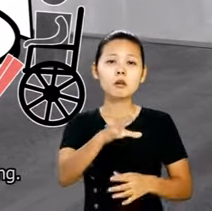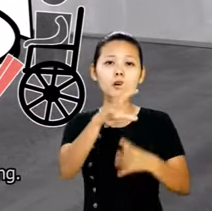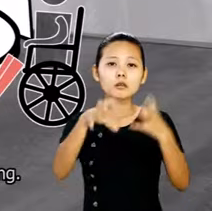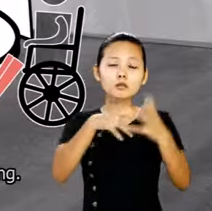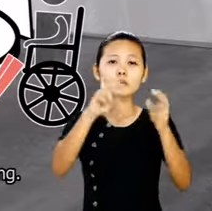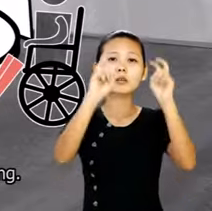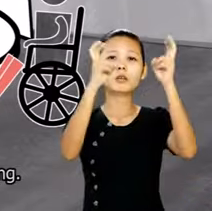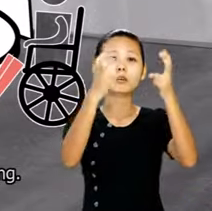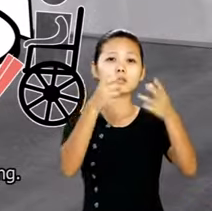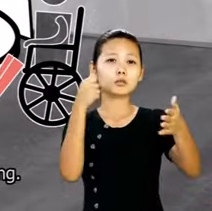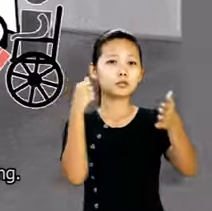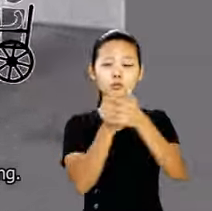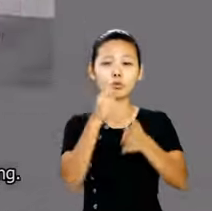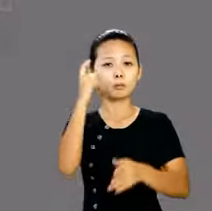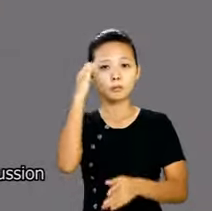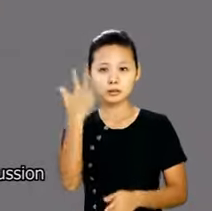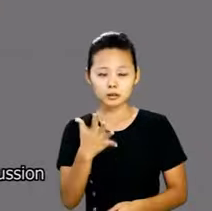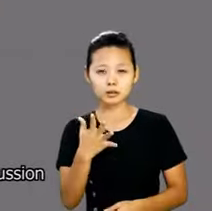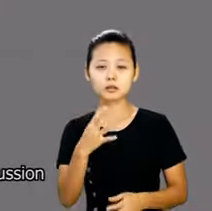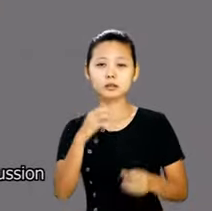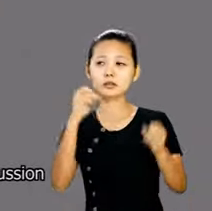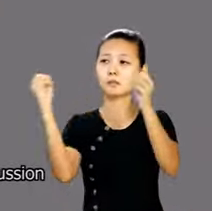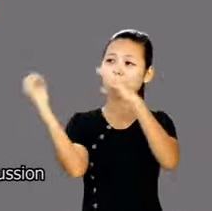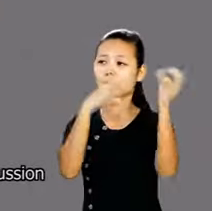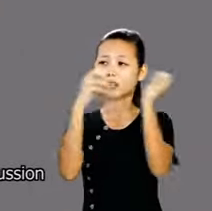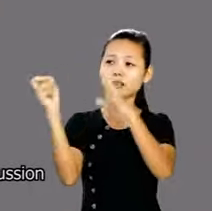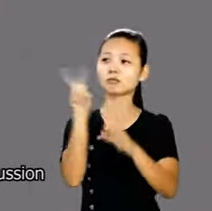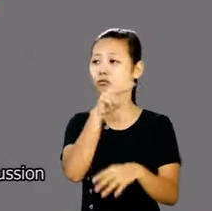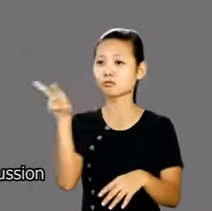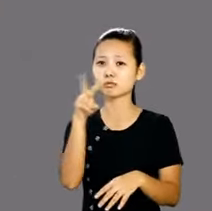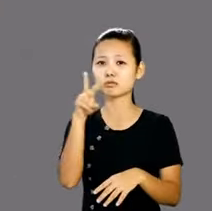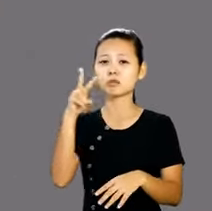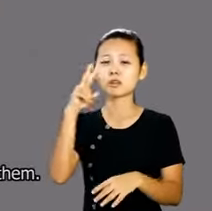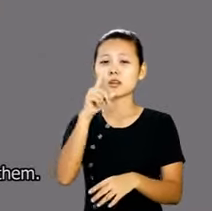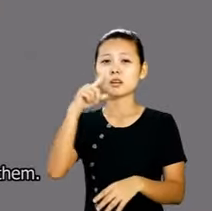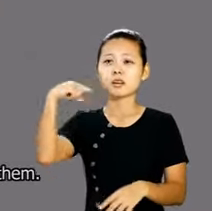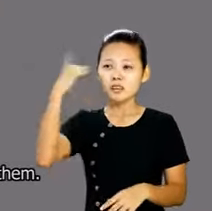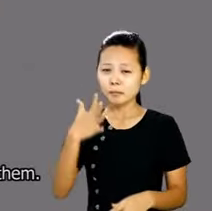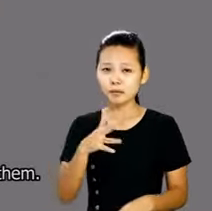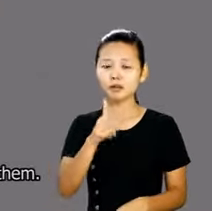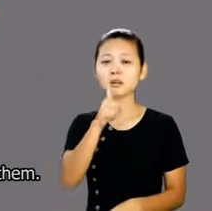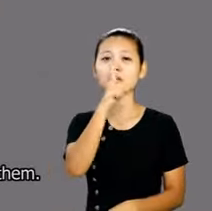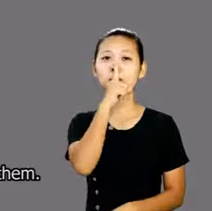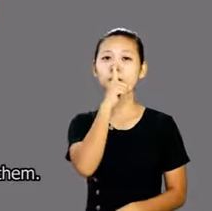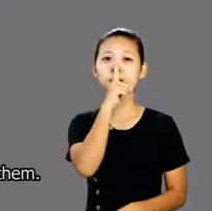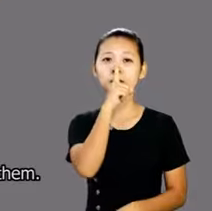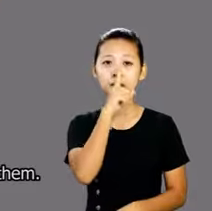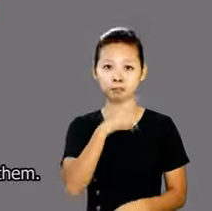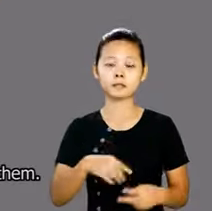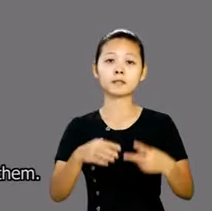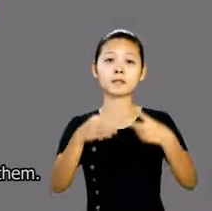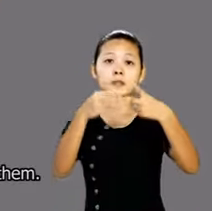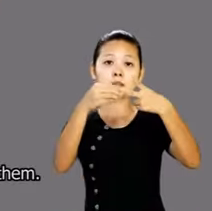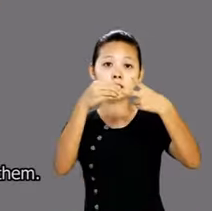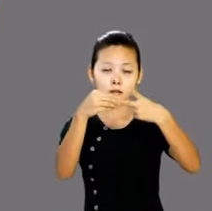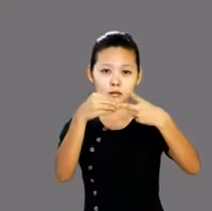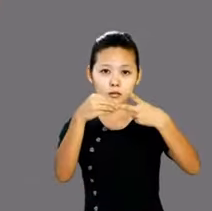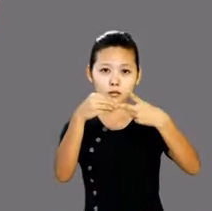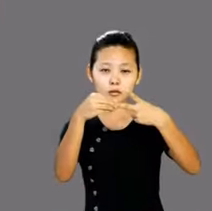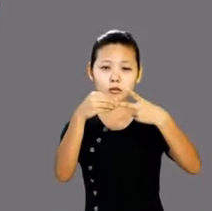However, without proper training, they might not understand the discussion. It is not enough to have invited